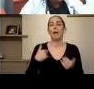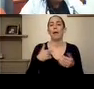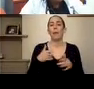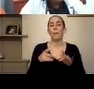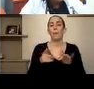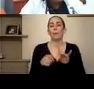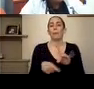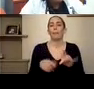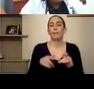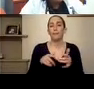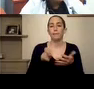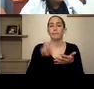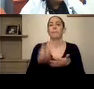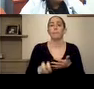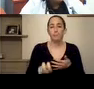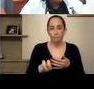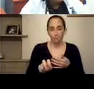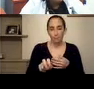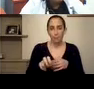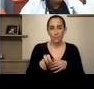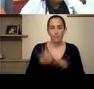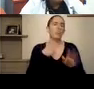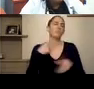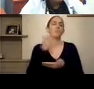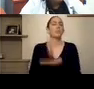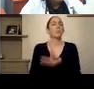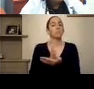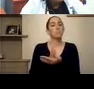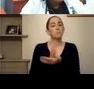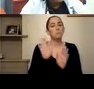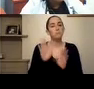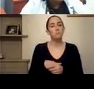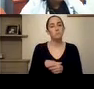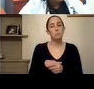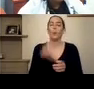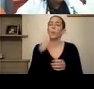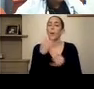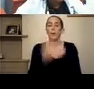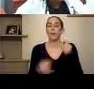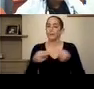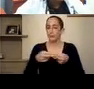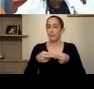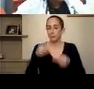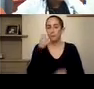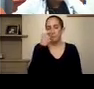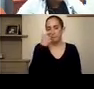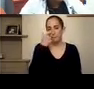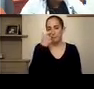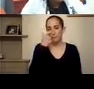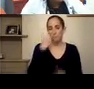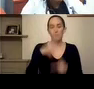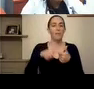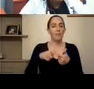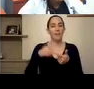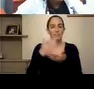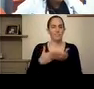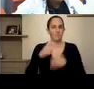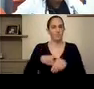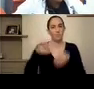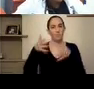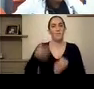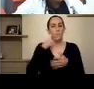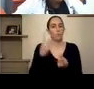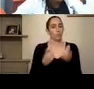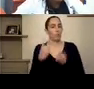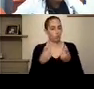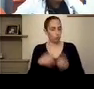to stop there with one last slide so we can have a few minutes for question, and